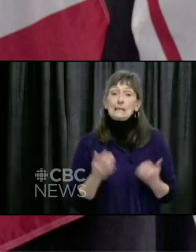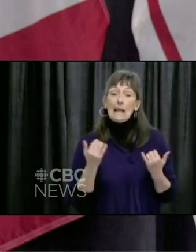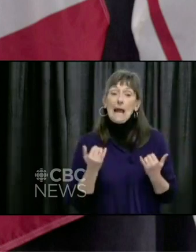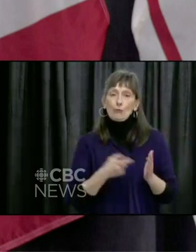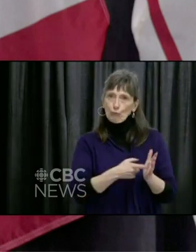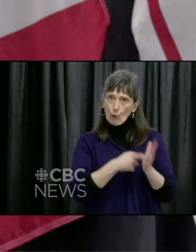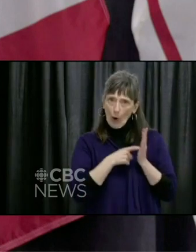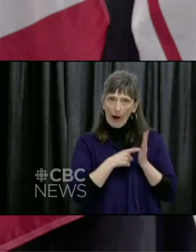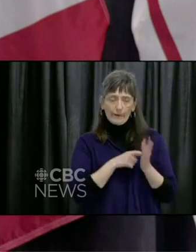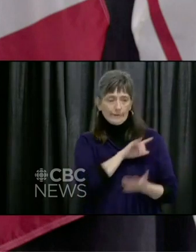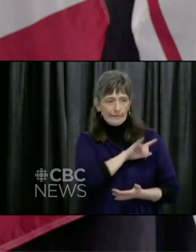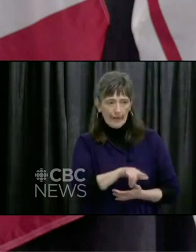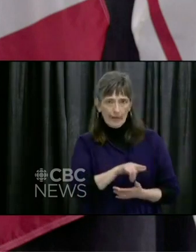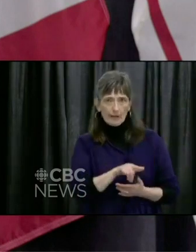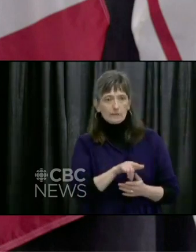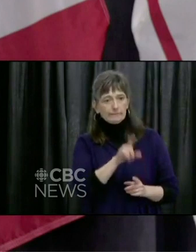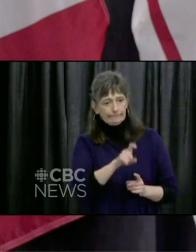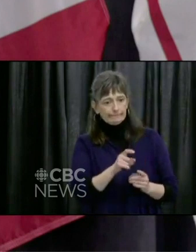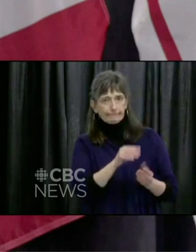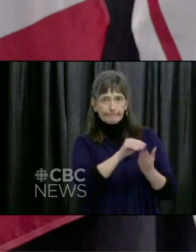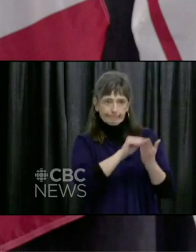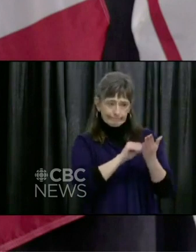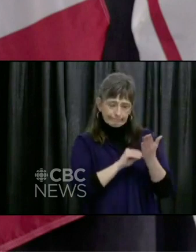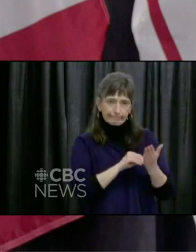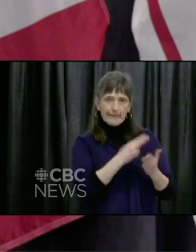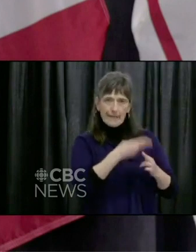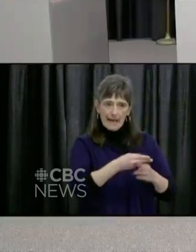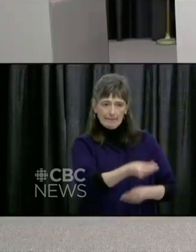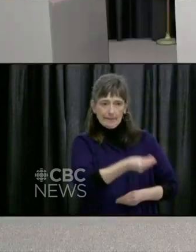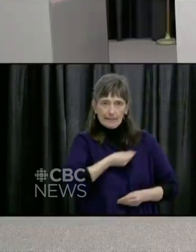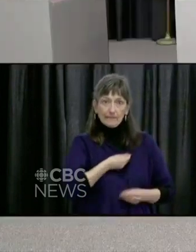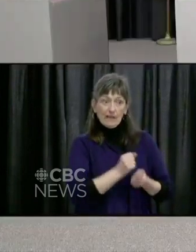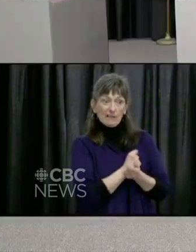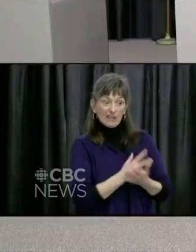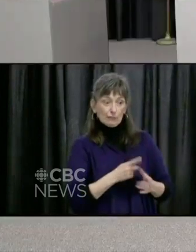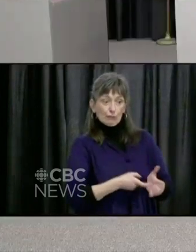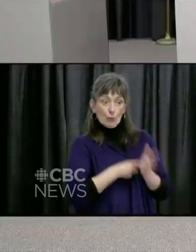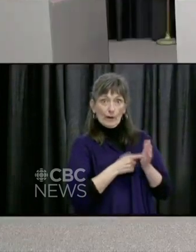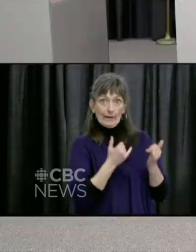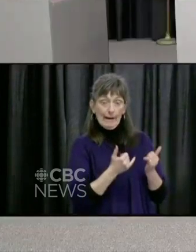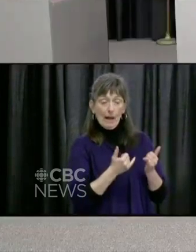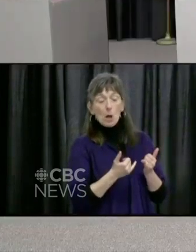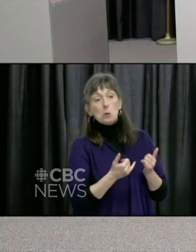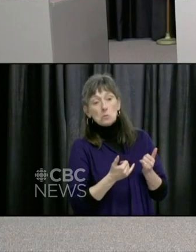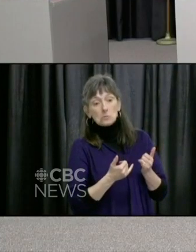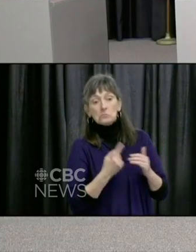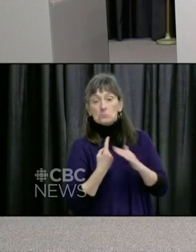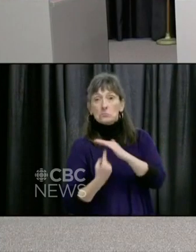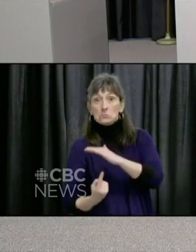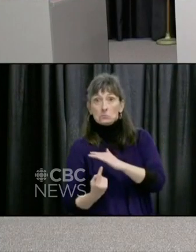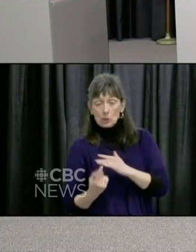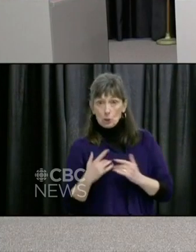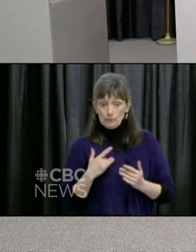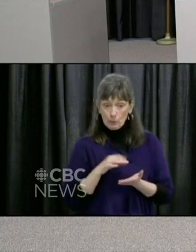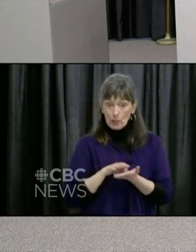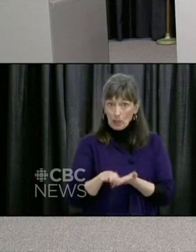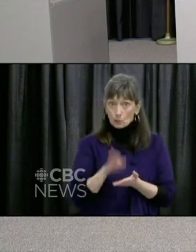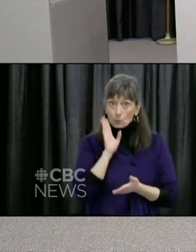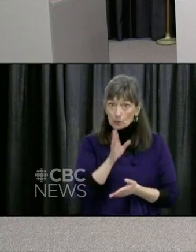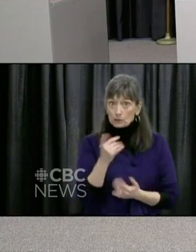mandatory that people have to self-isolate when they come in from, say, Alberta, will those numbers be collected?